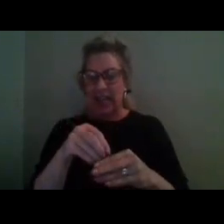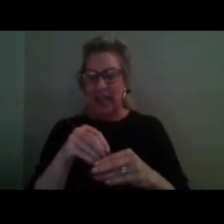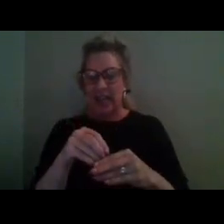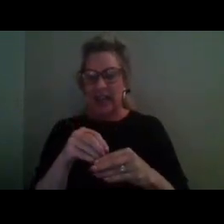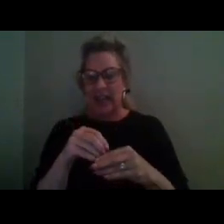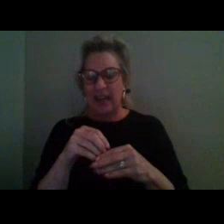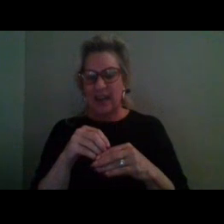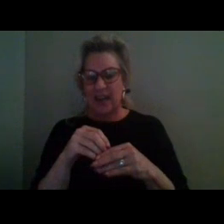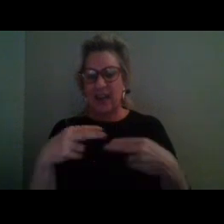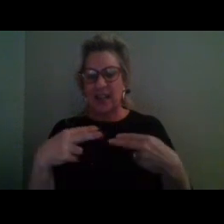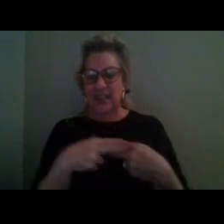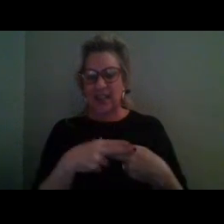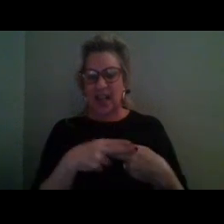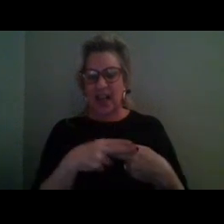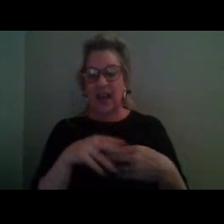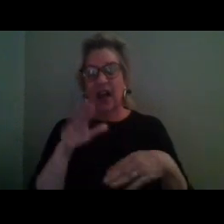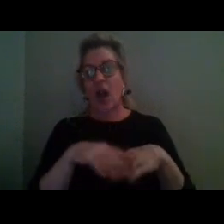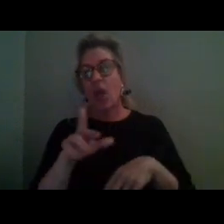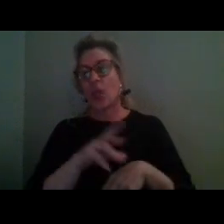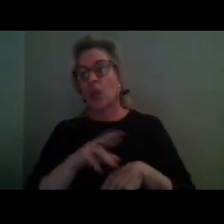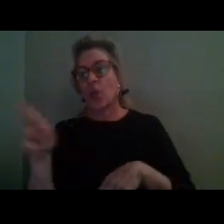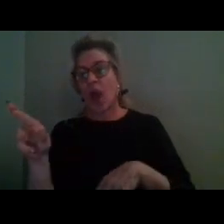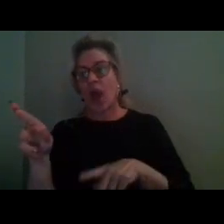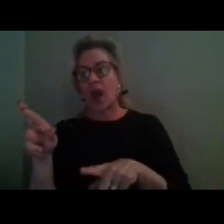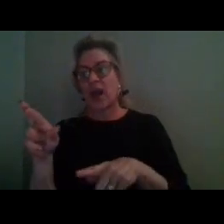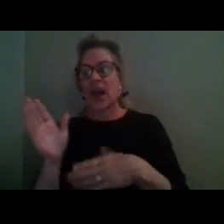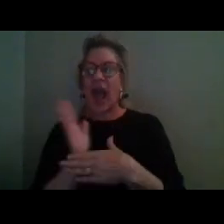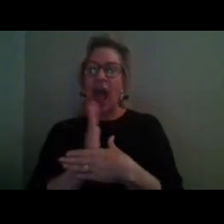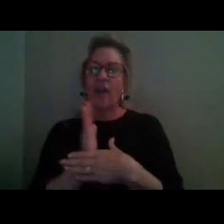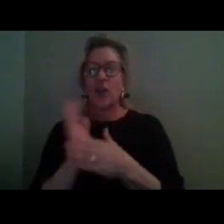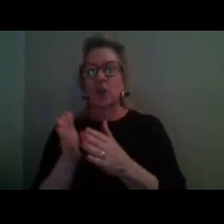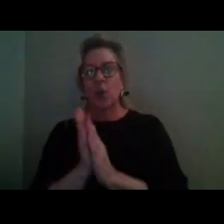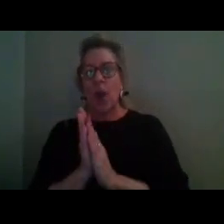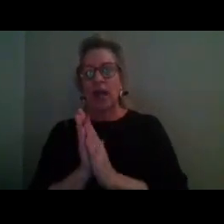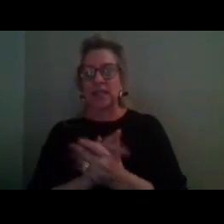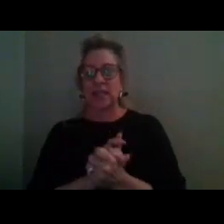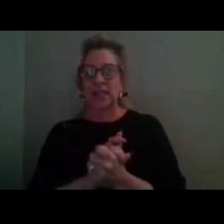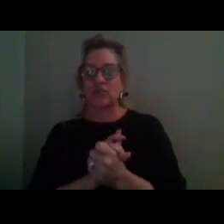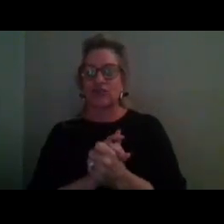the graph on the right is the average request.